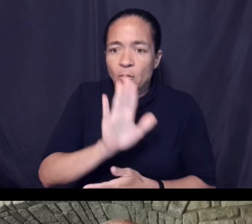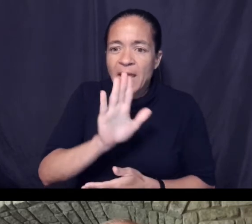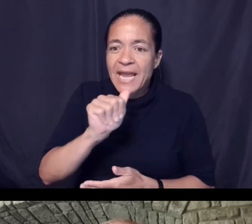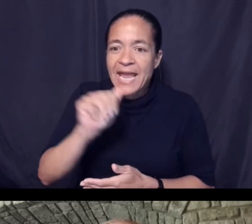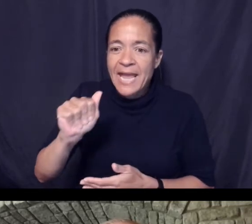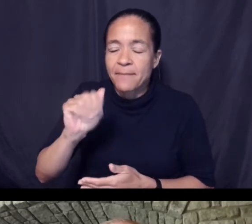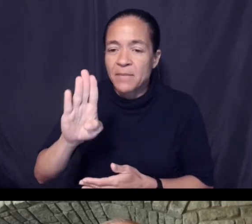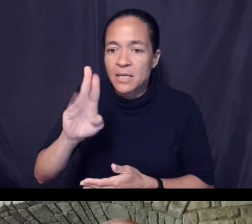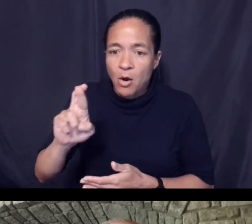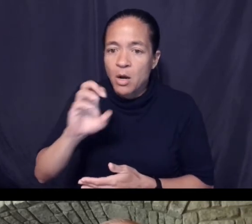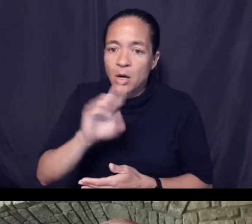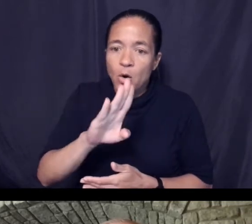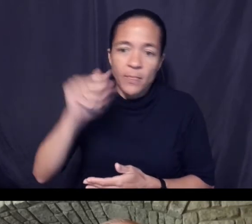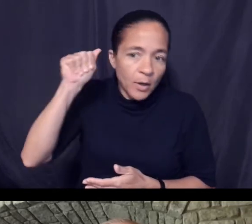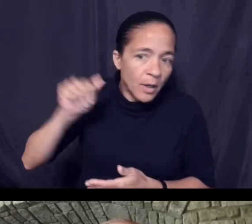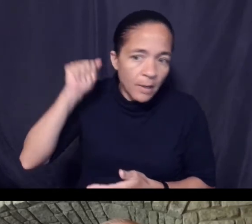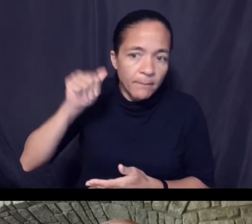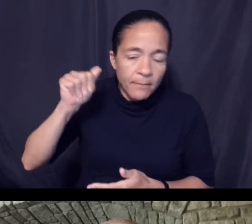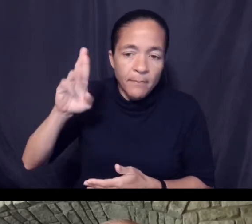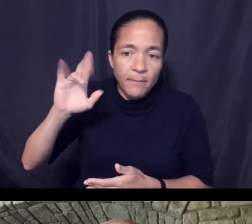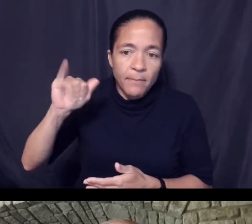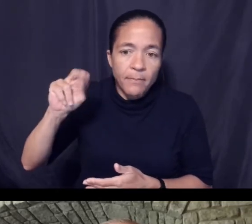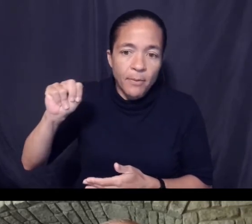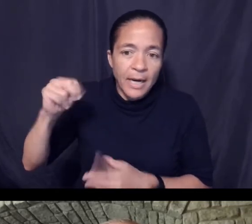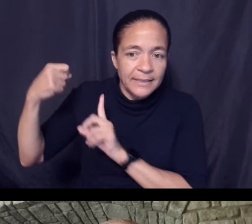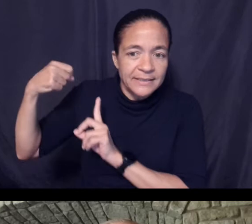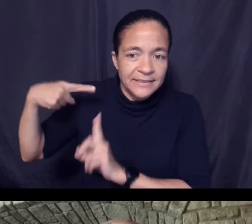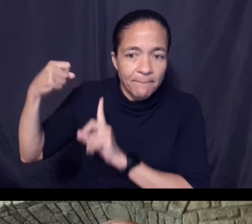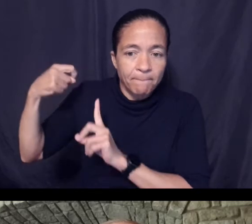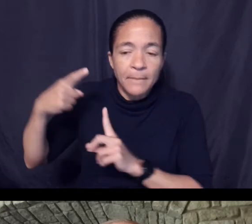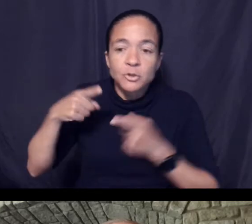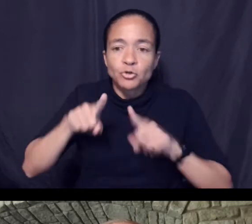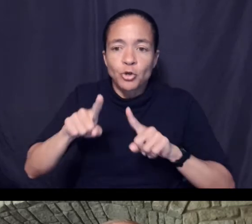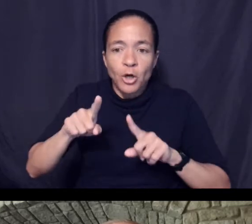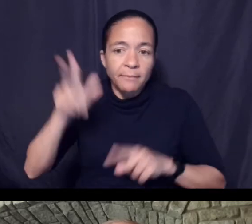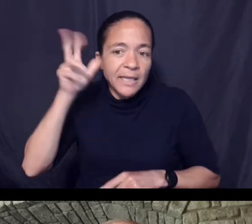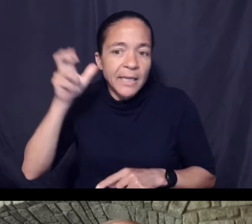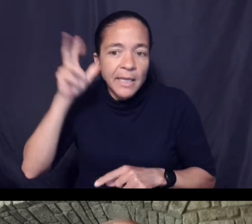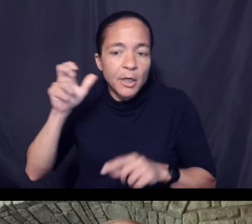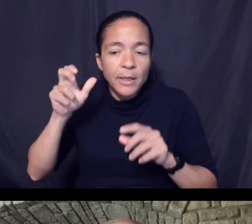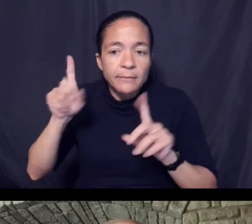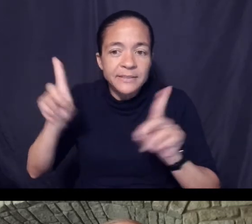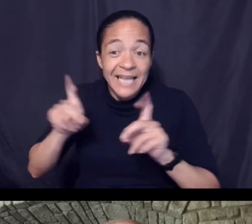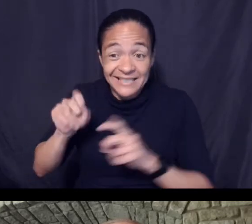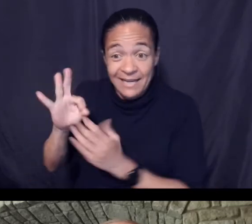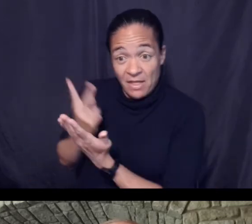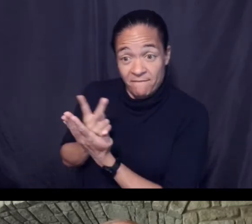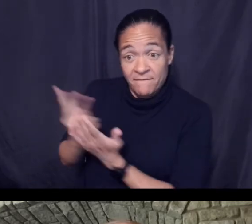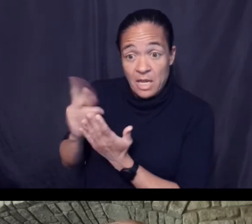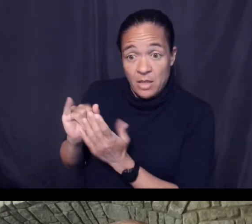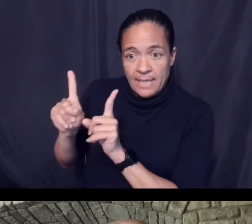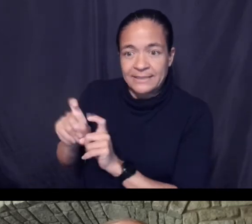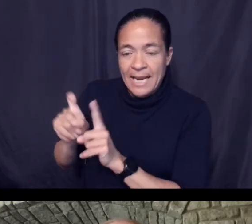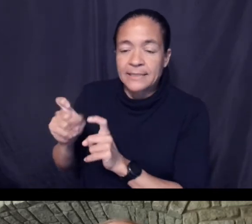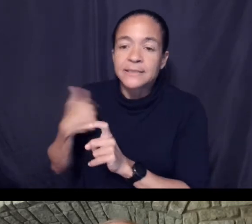their AABR, or the auditory brainstem evoked response, on hearing screen. So if they fell, then